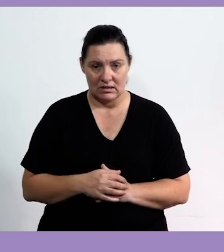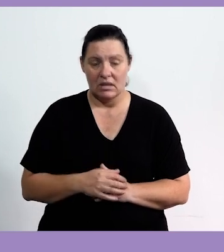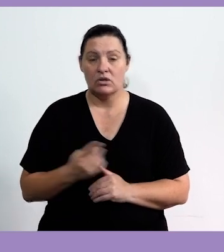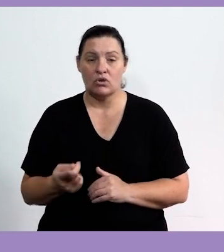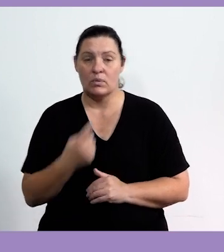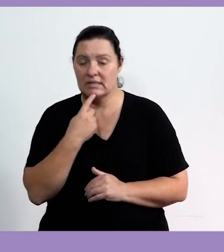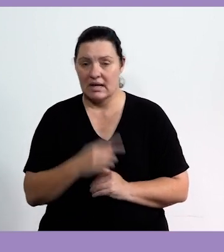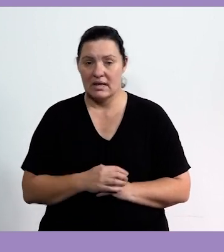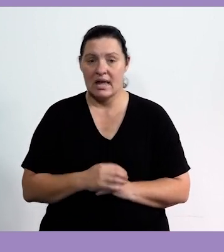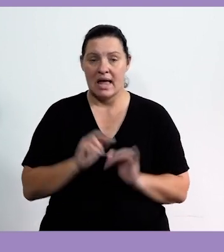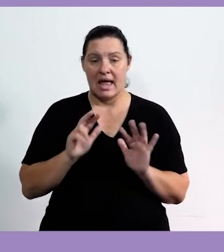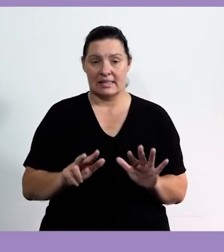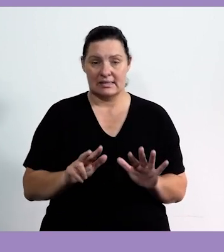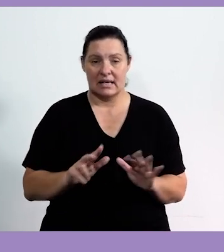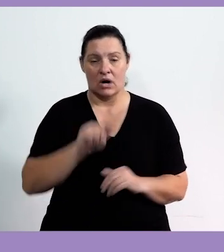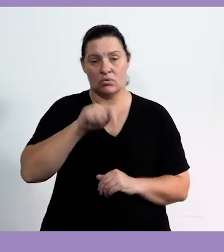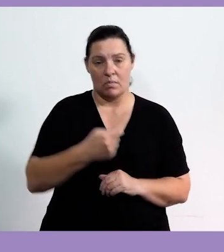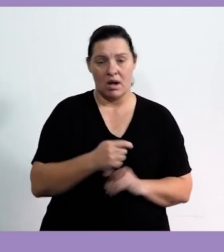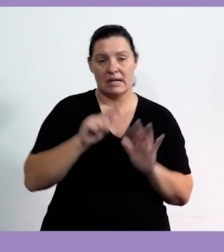876,500,000. So we are going to say that is